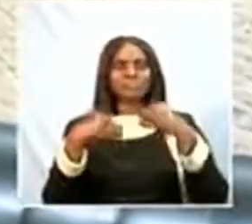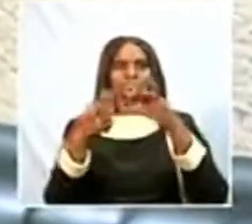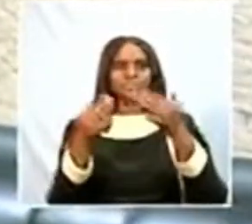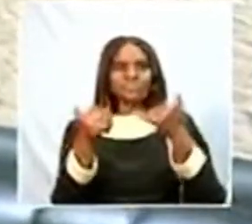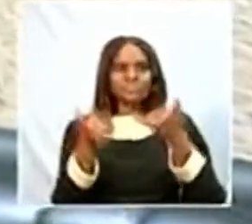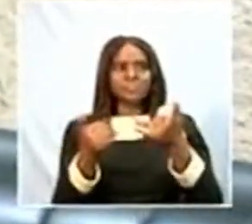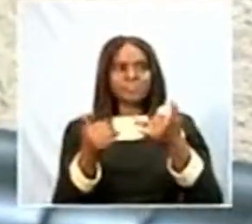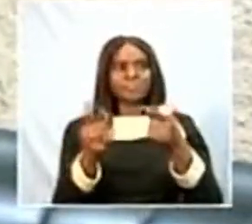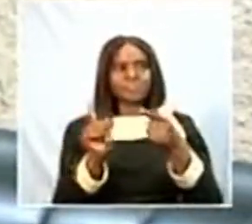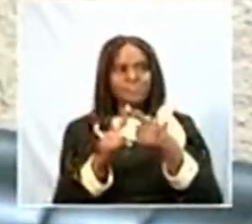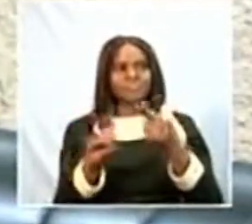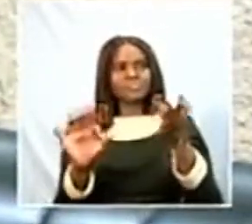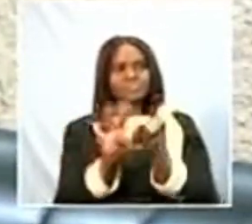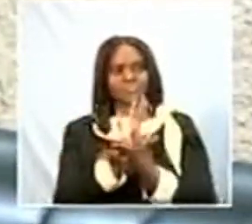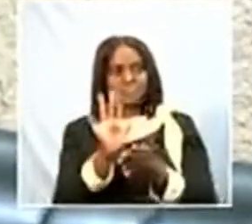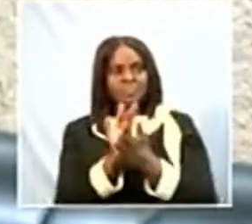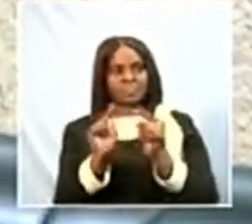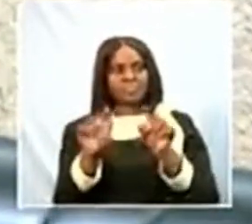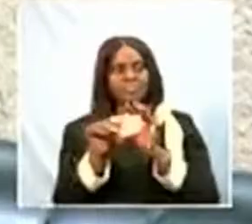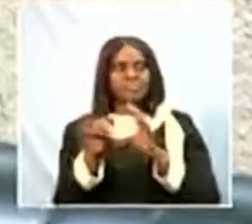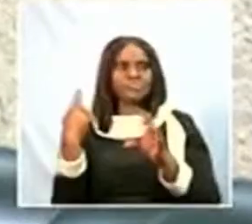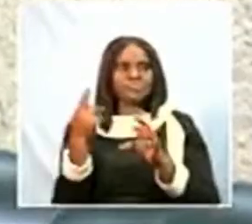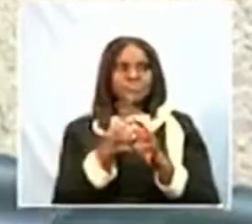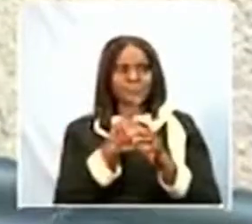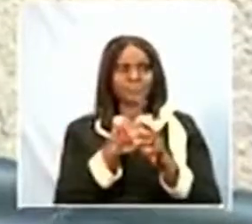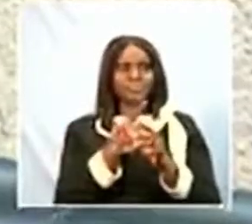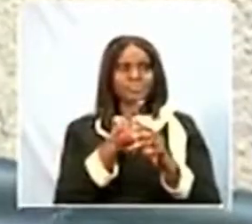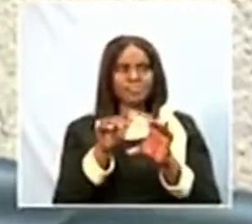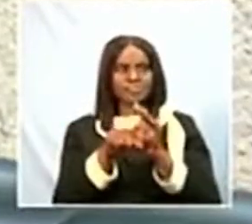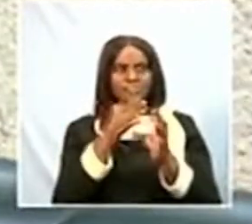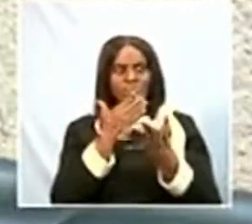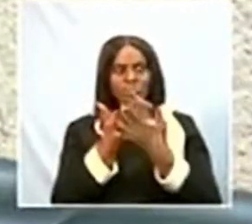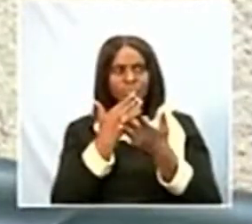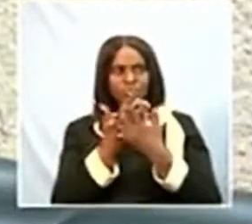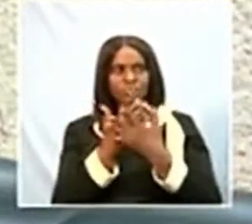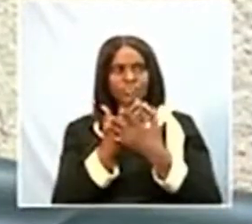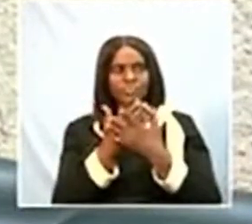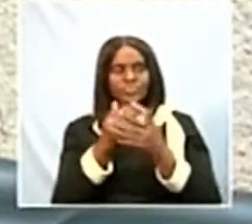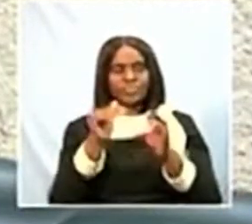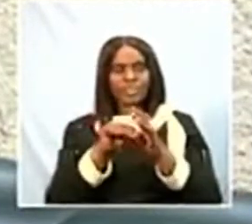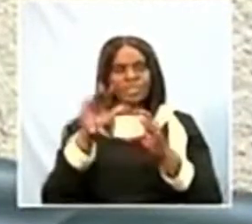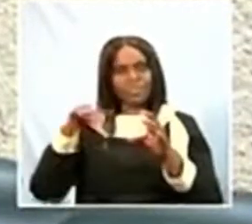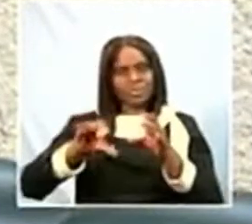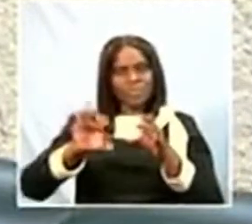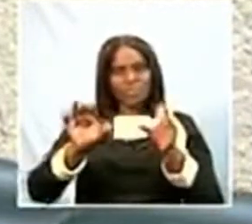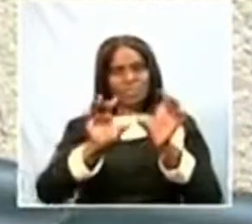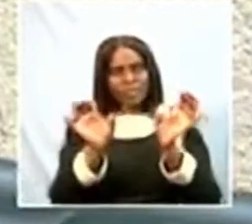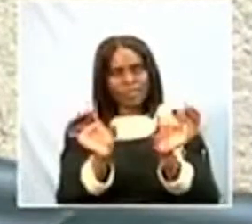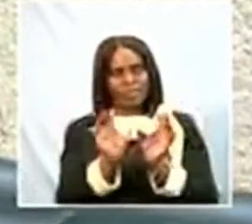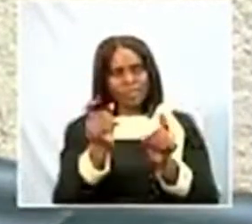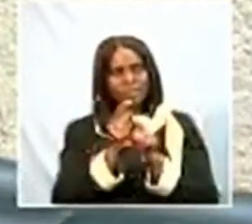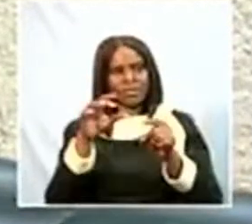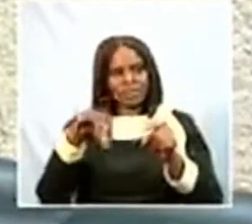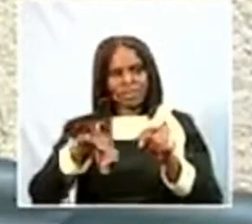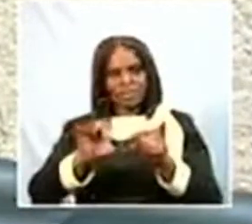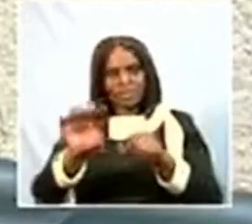to expertise to this house in an intellect manner coming from the Chimwemwe constituency, from Chimwemwe Secondary School, by the name